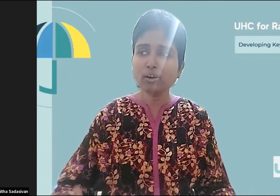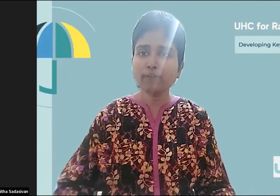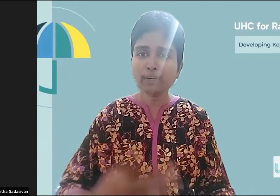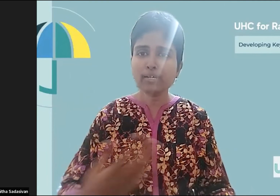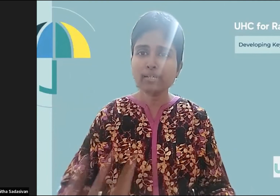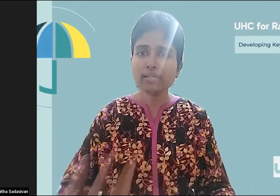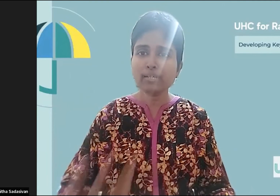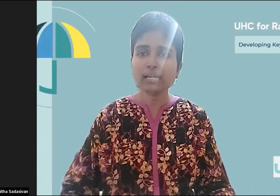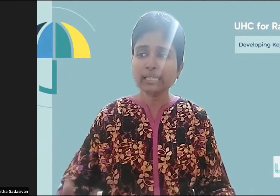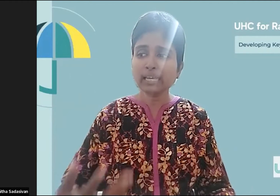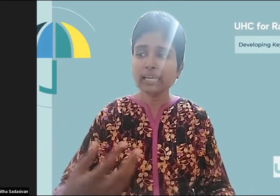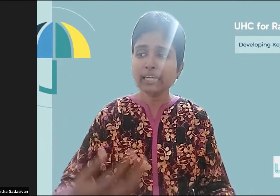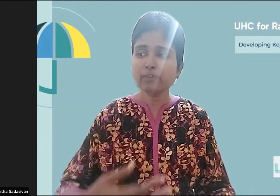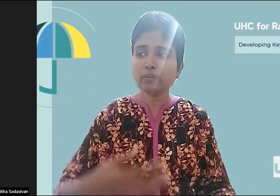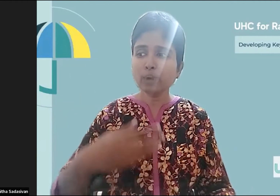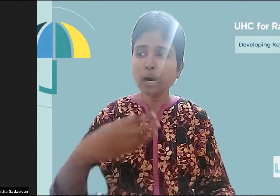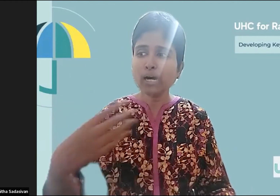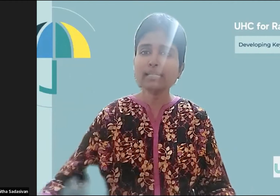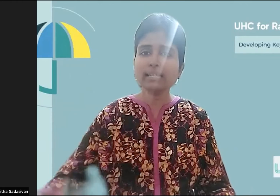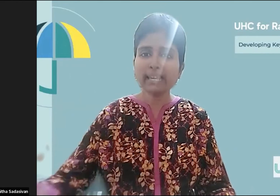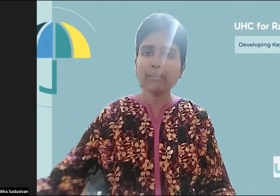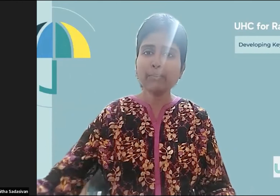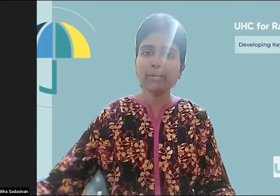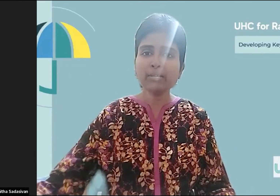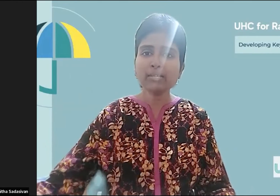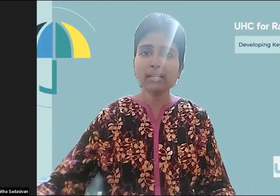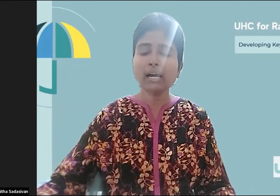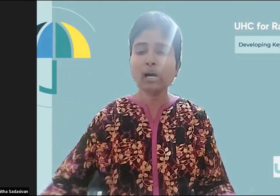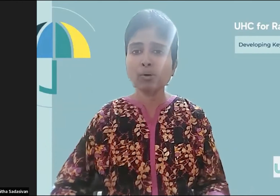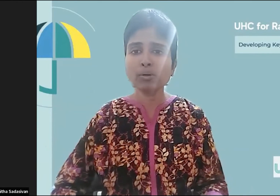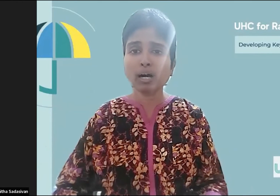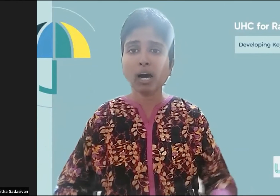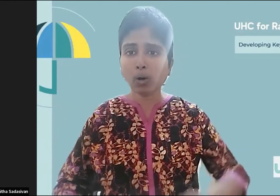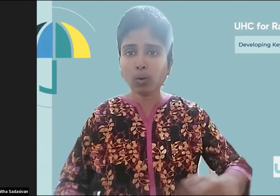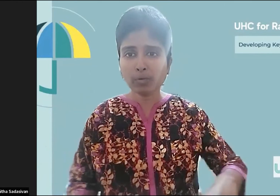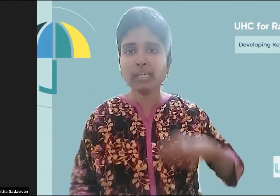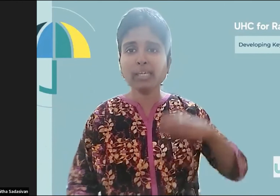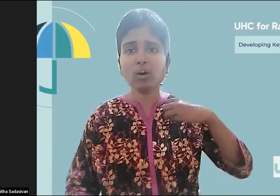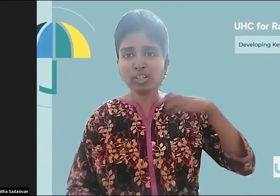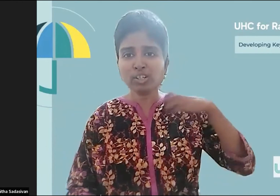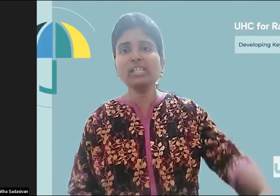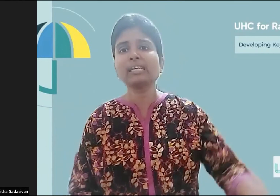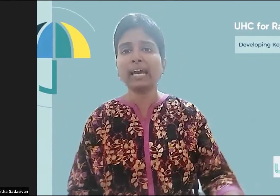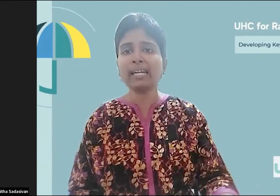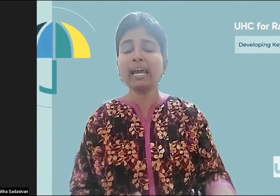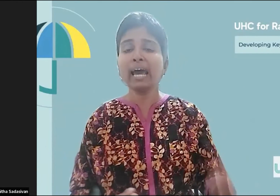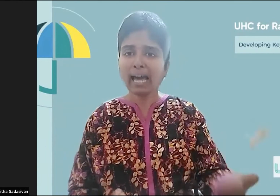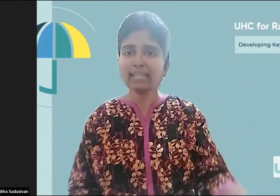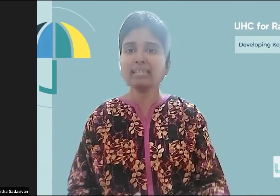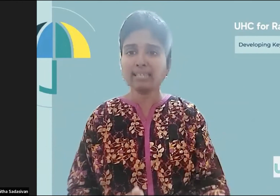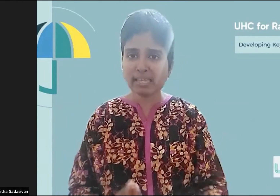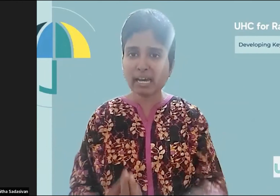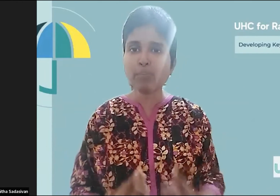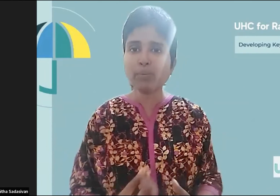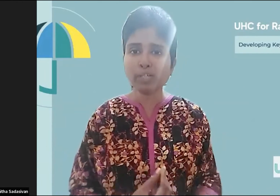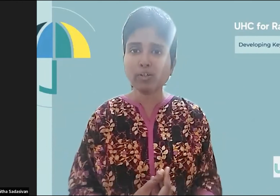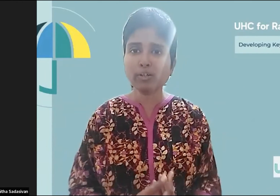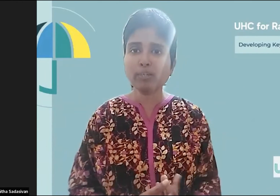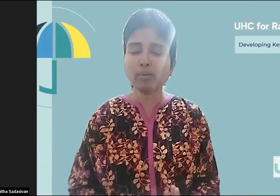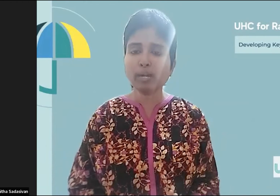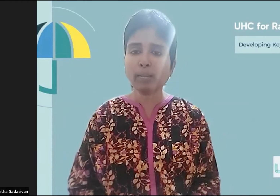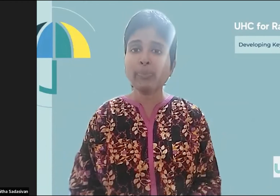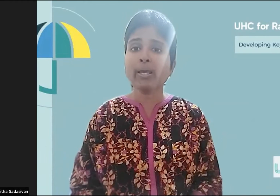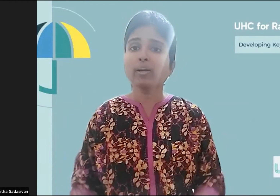year of starting it, if you ask a lay person about how he or she can access that